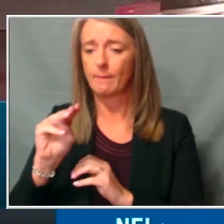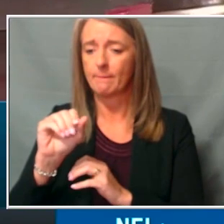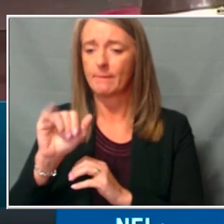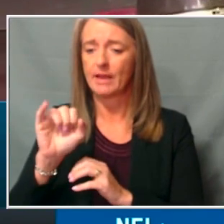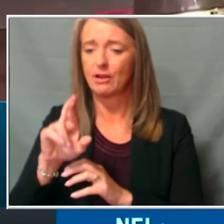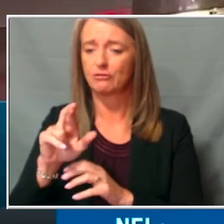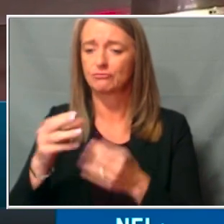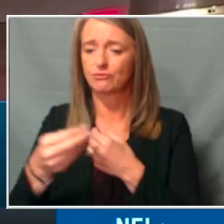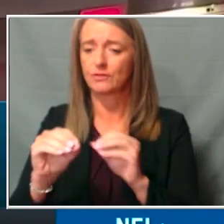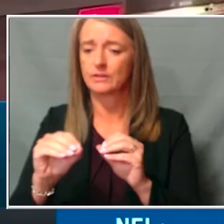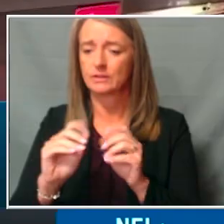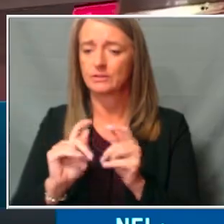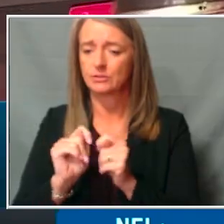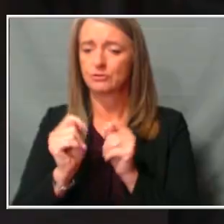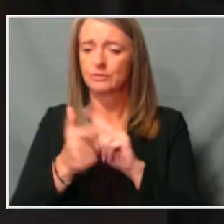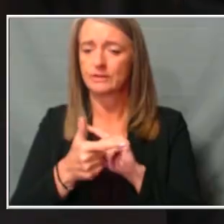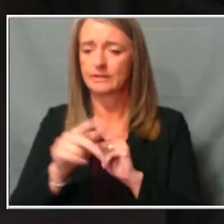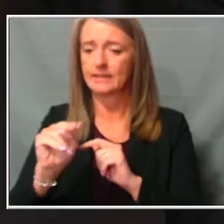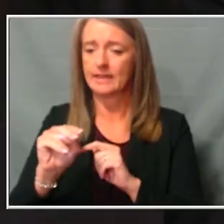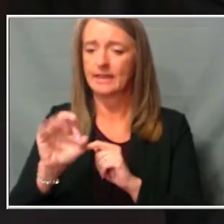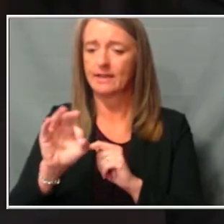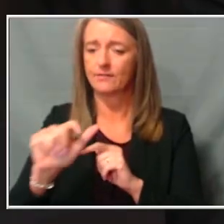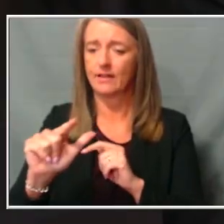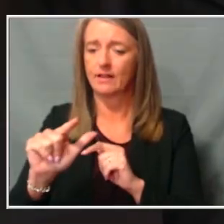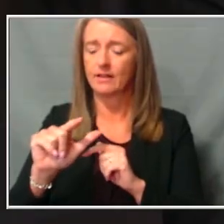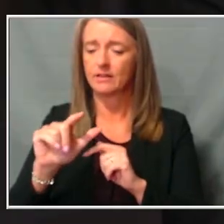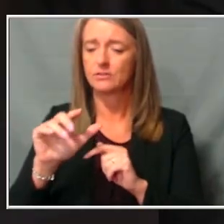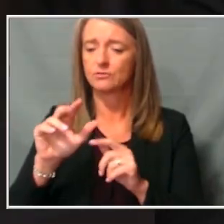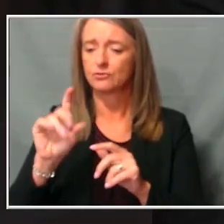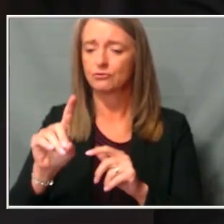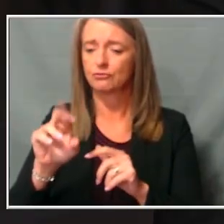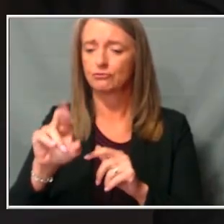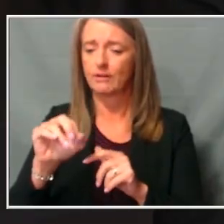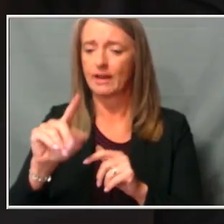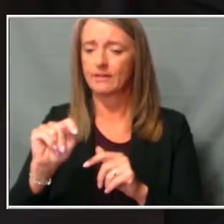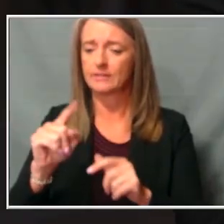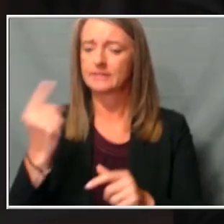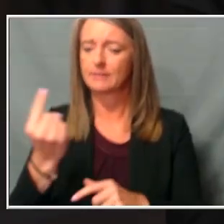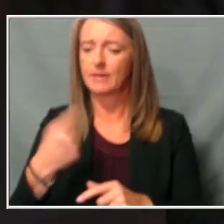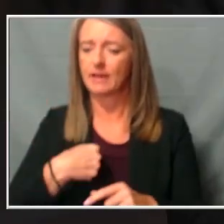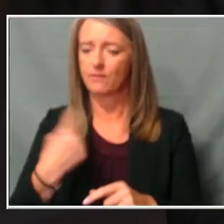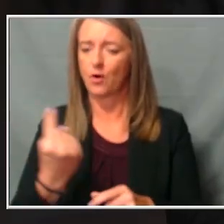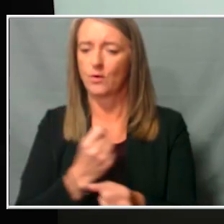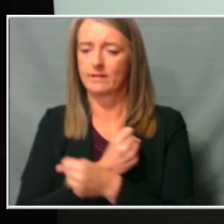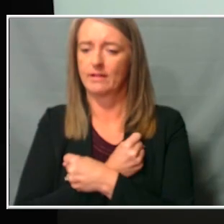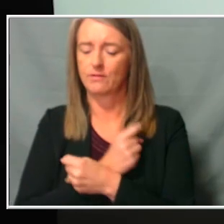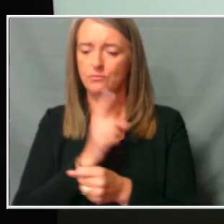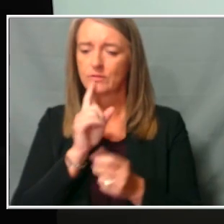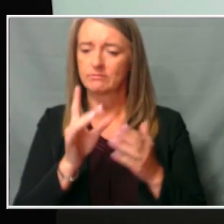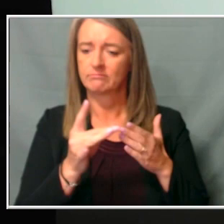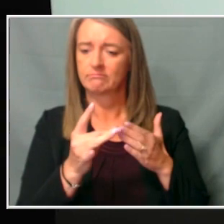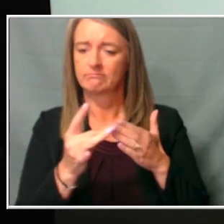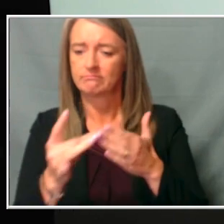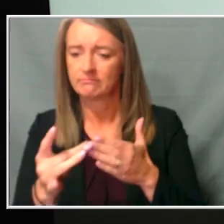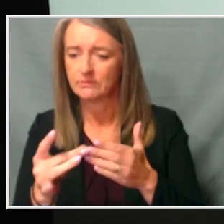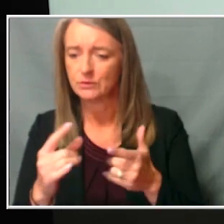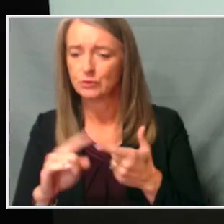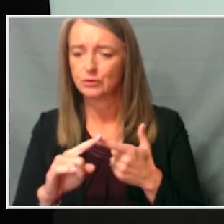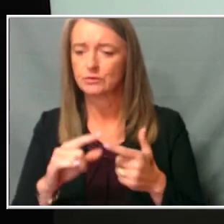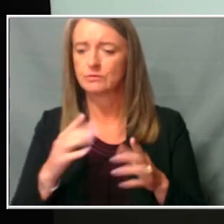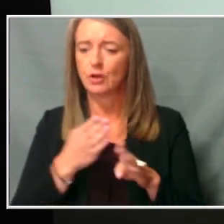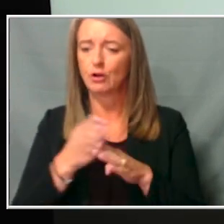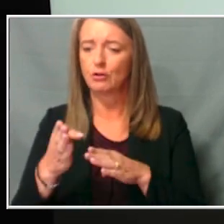and translated the NFL draft. It's something that I've always loved and gravitated to. While her career continues